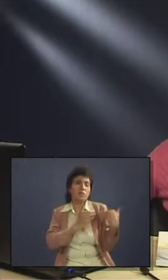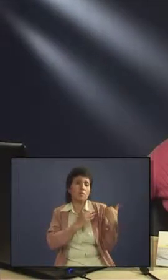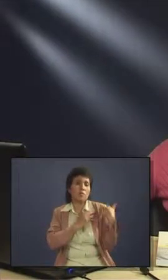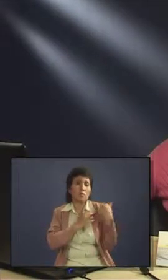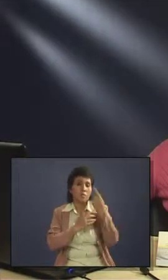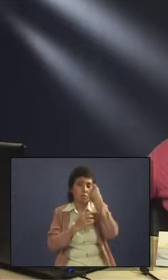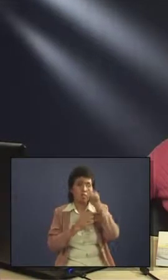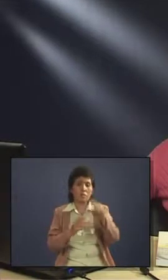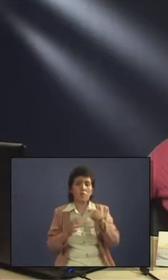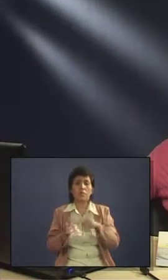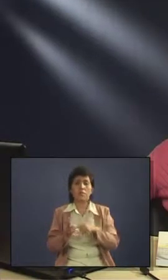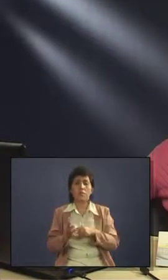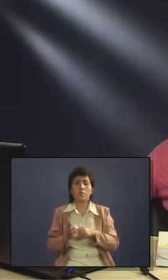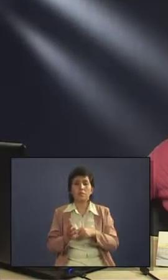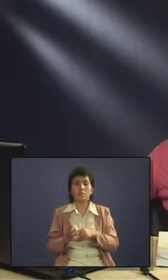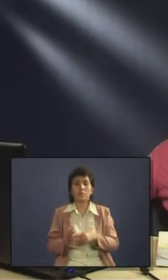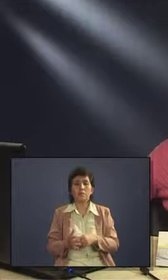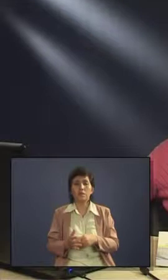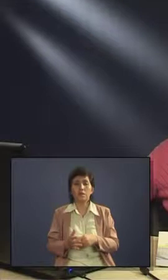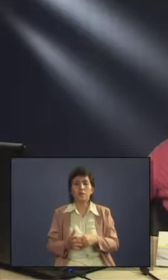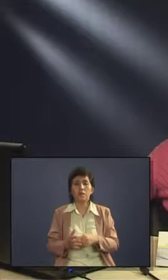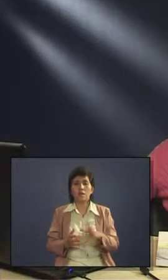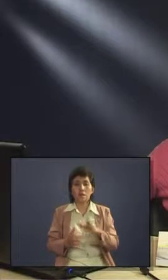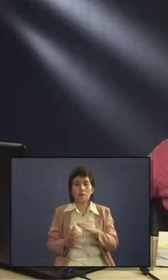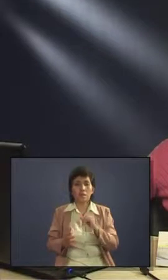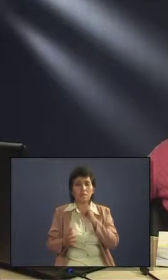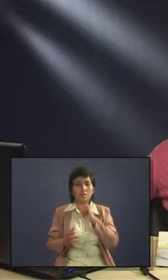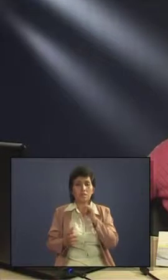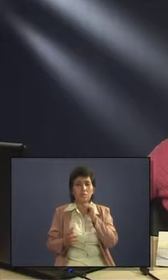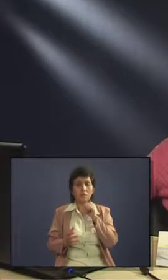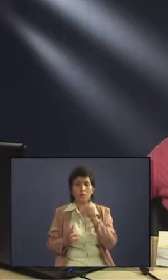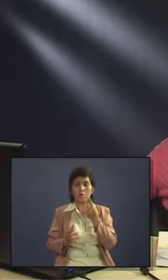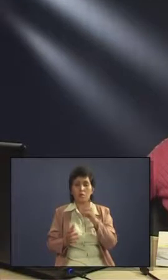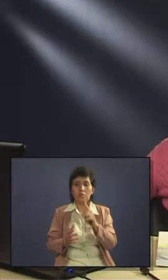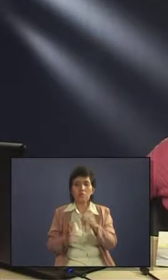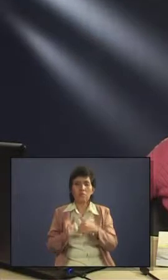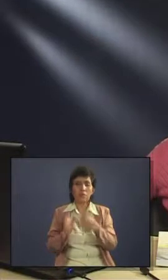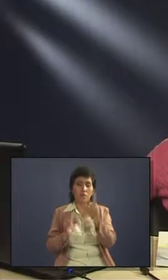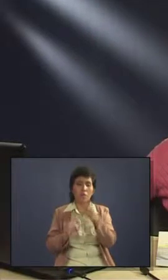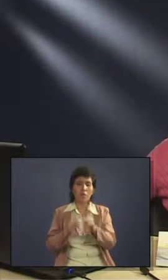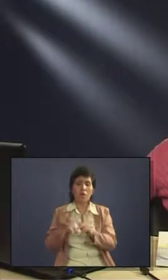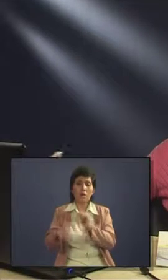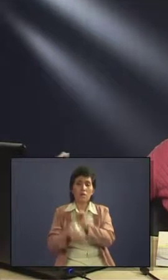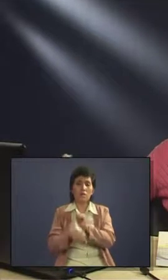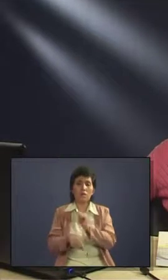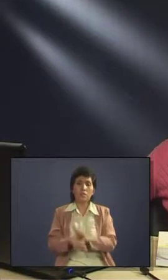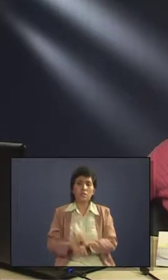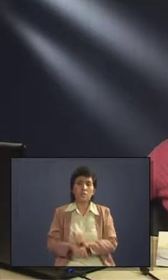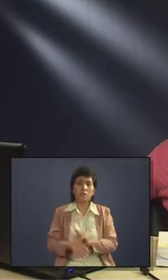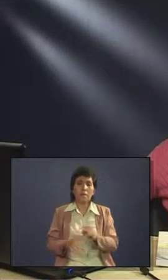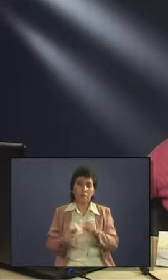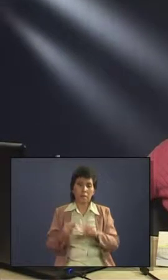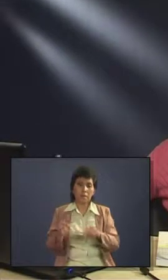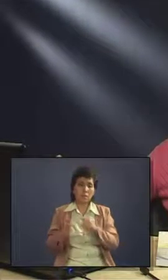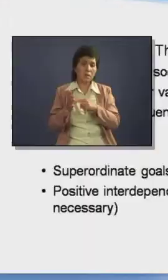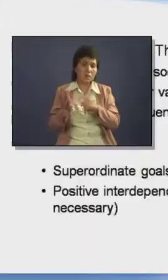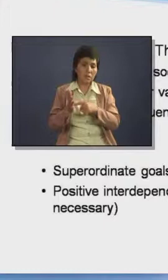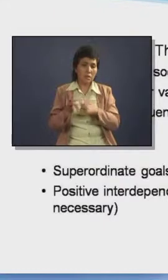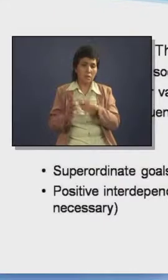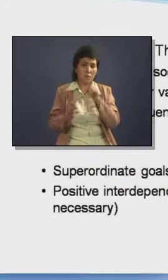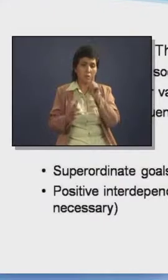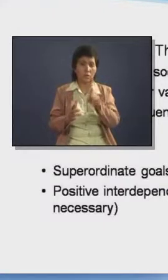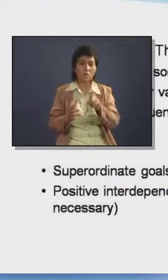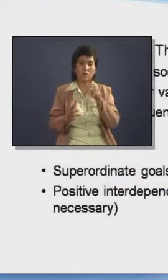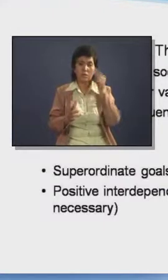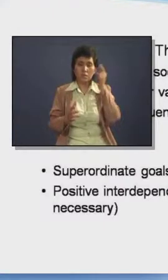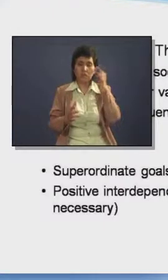the F1 race. It is not just the driver. Okay. Now, sometimes we can use these things where